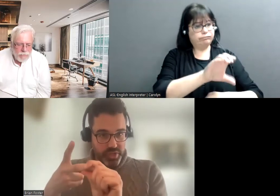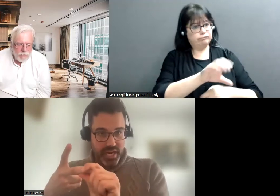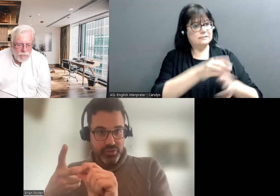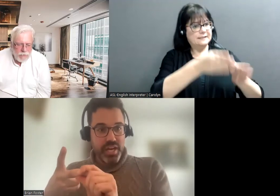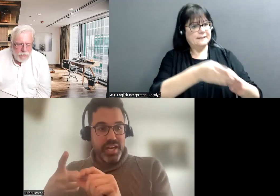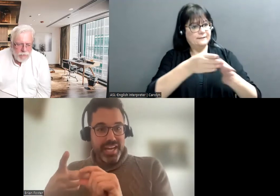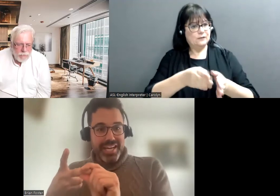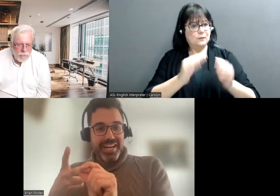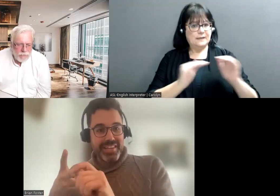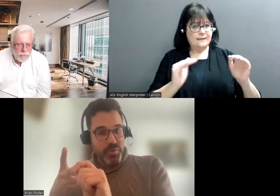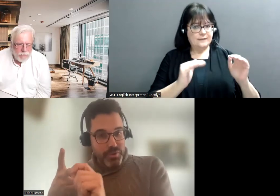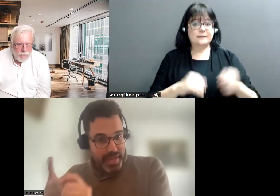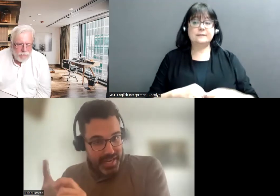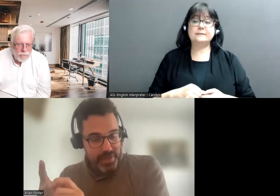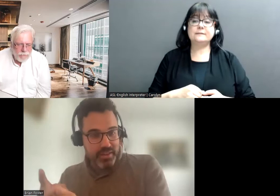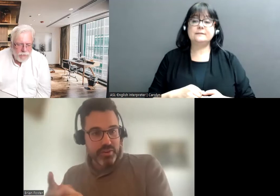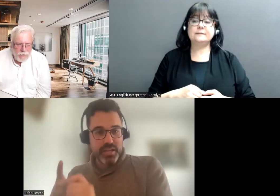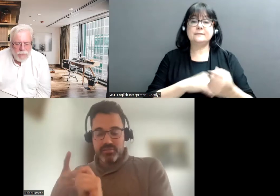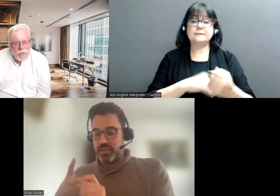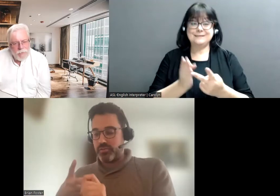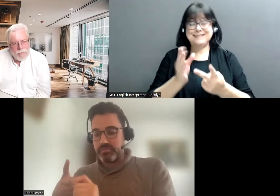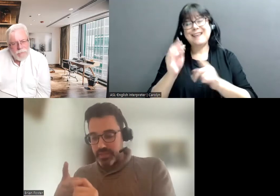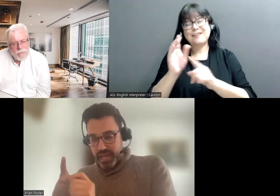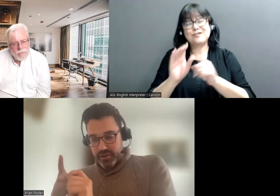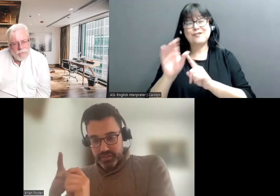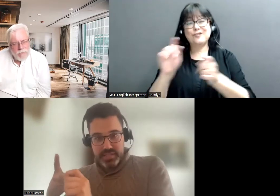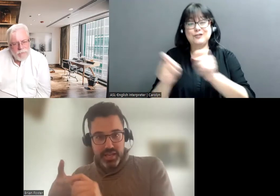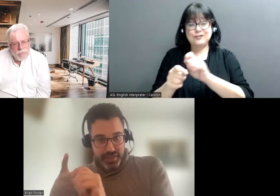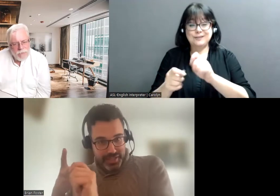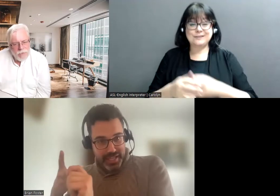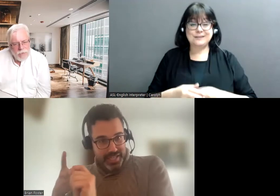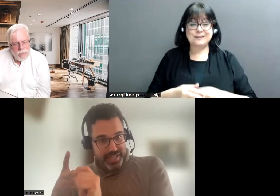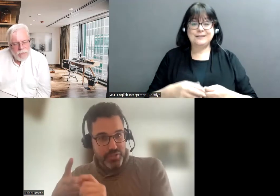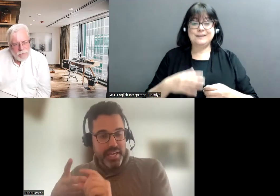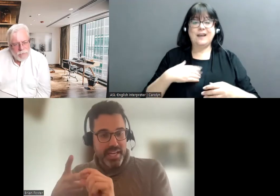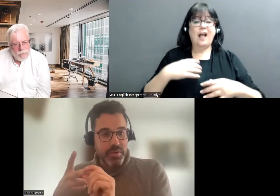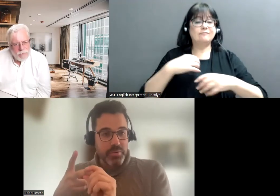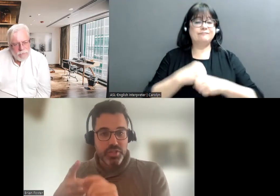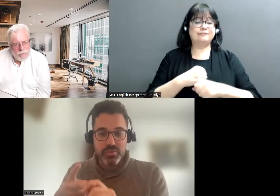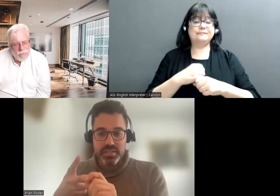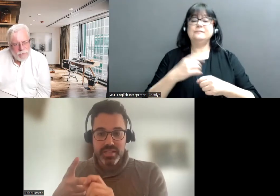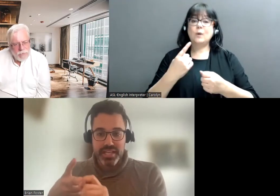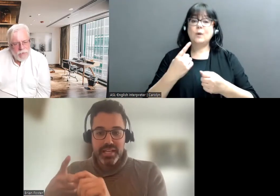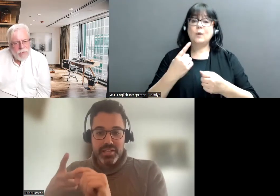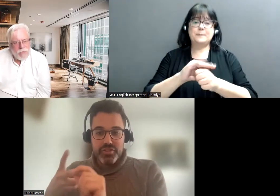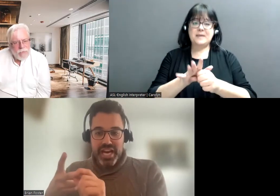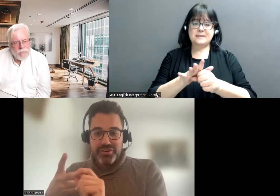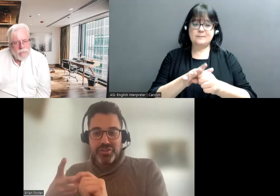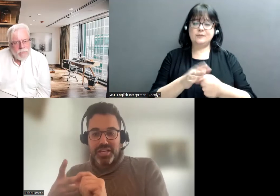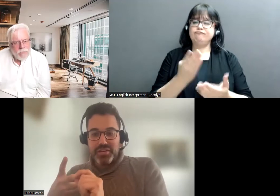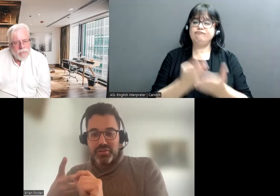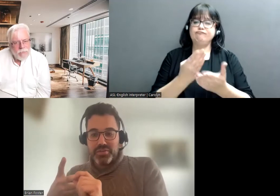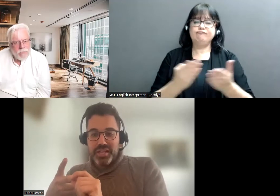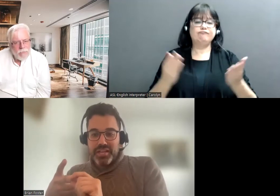culture change. And I think what the pandemic, if I can, end on this thought, the pandemic really showed is that